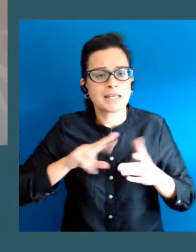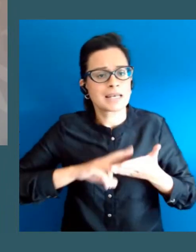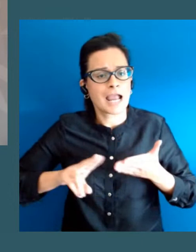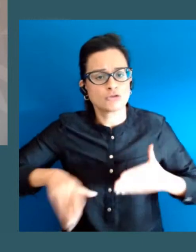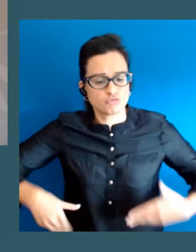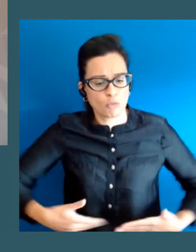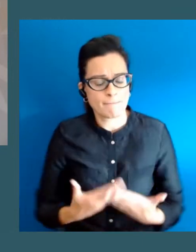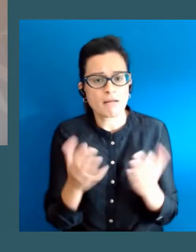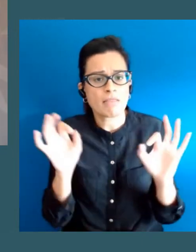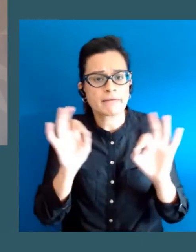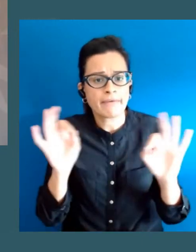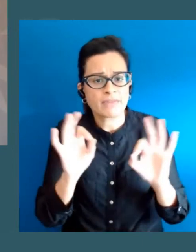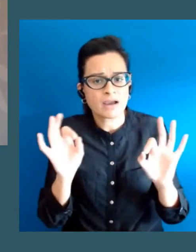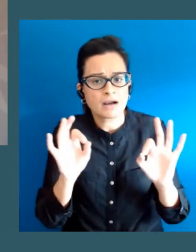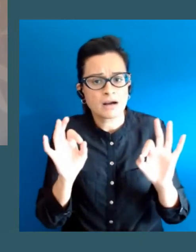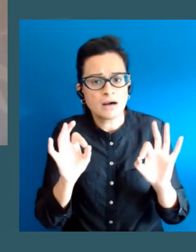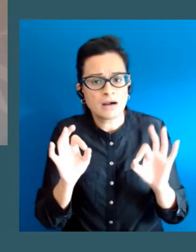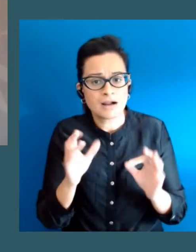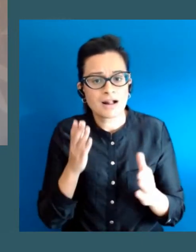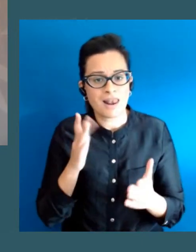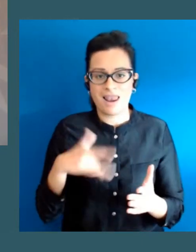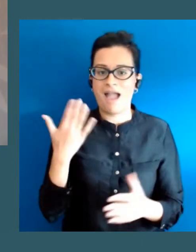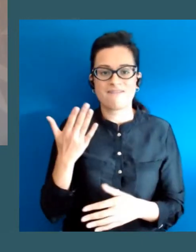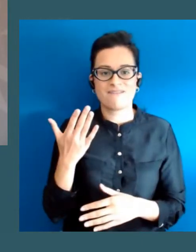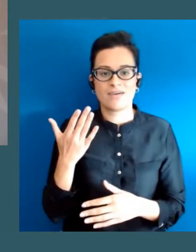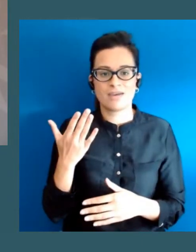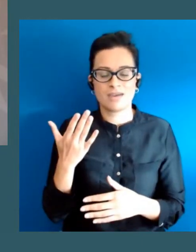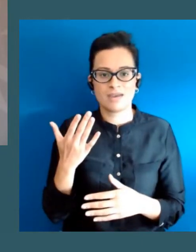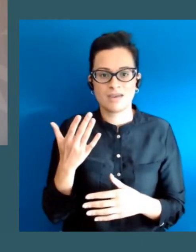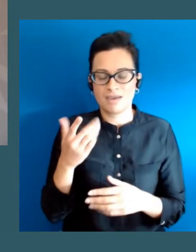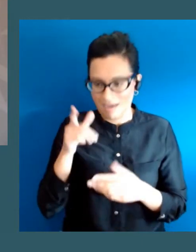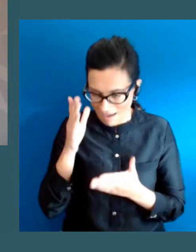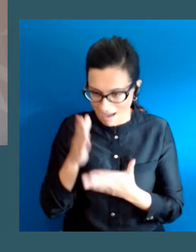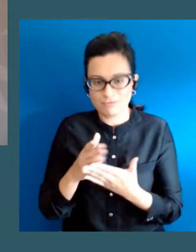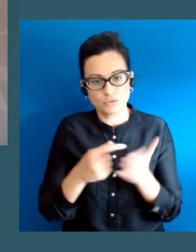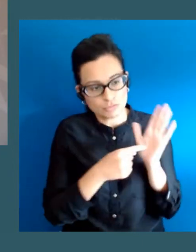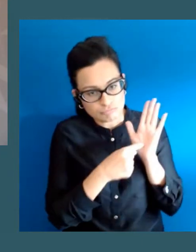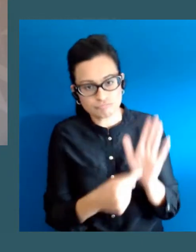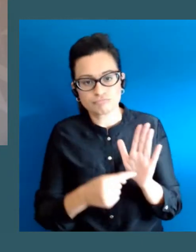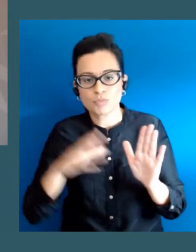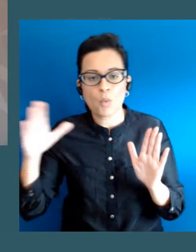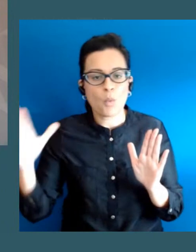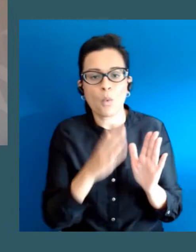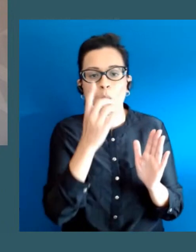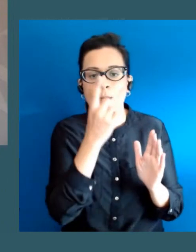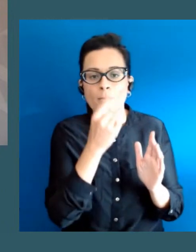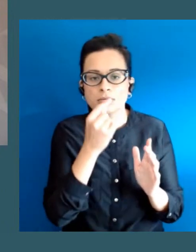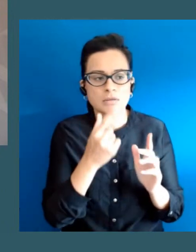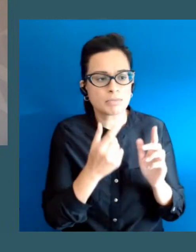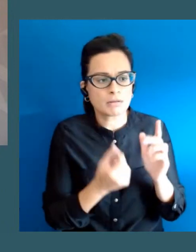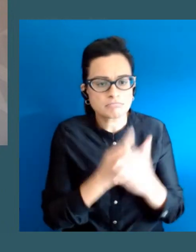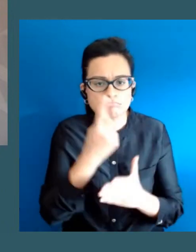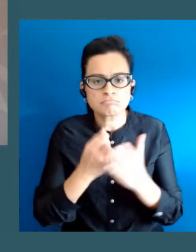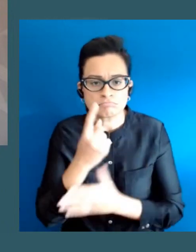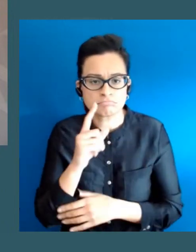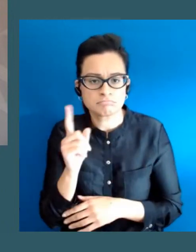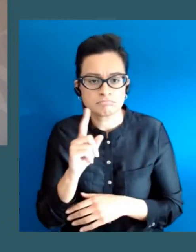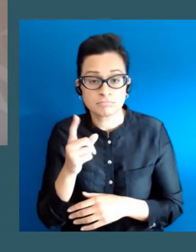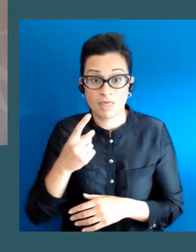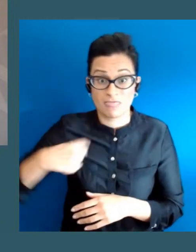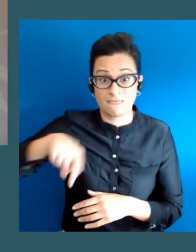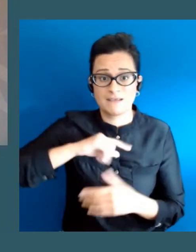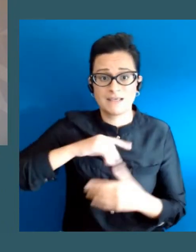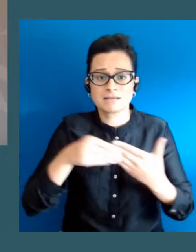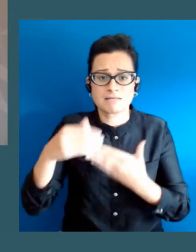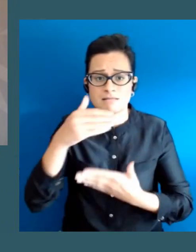that true life has to reflect all probabilities and possibilities. These guidelines are very